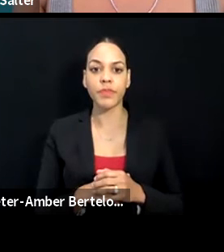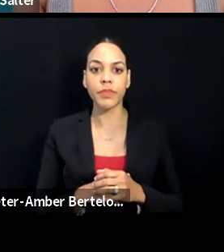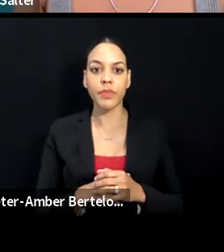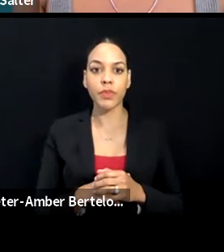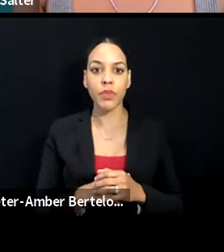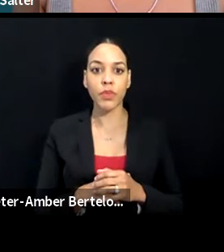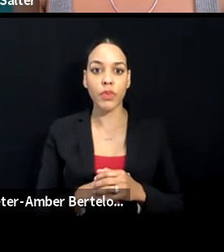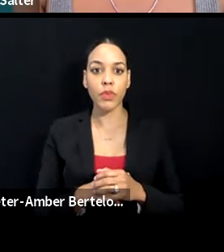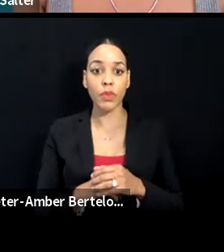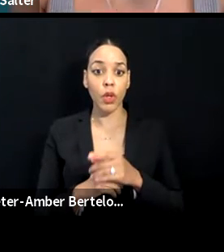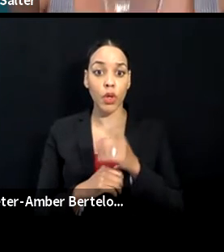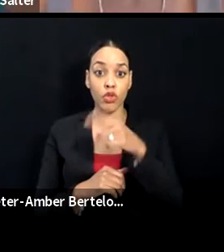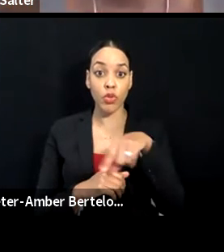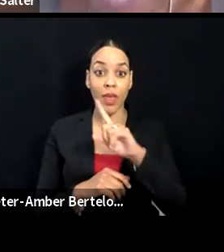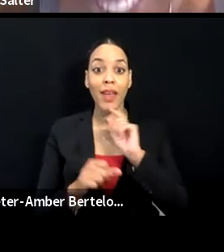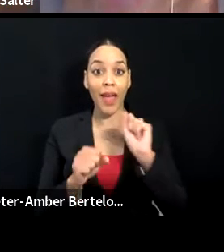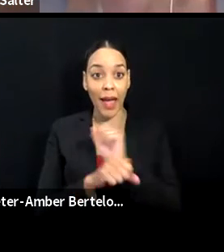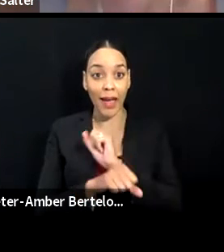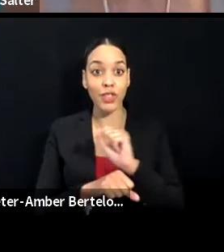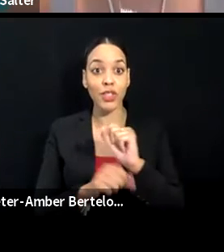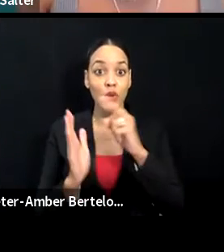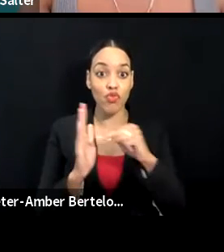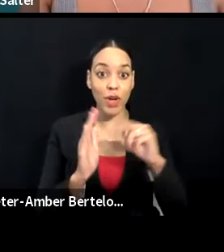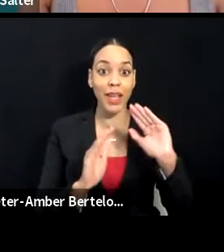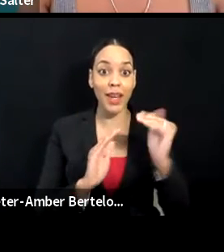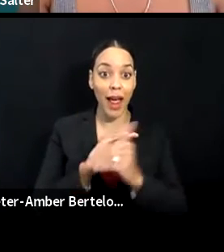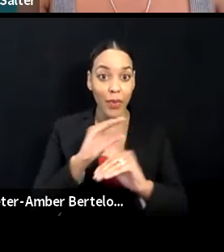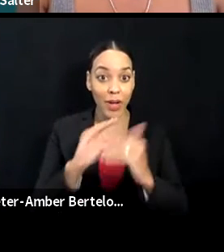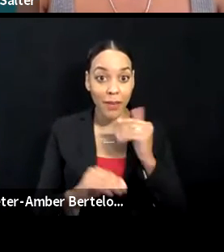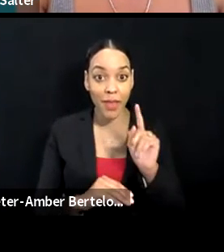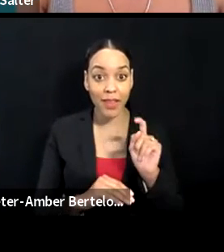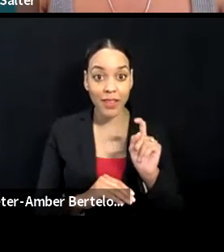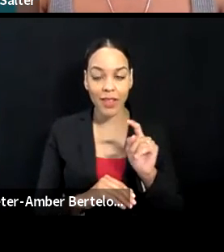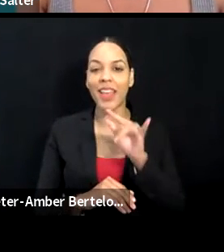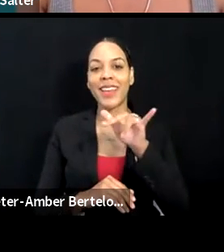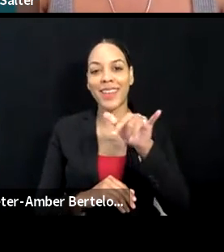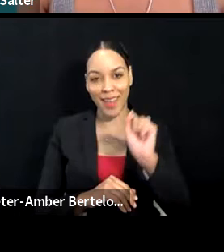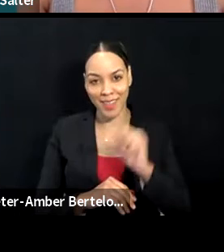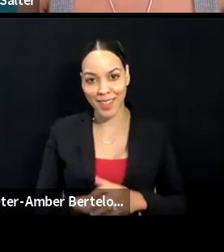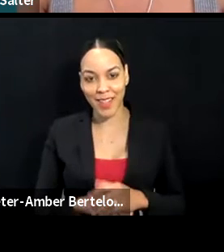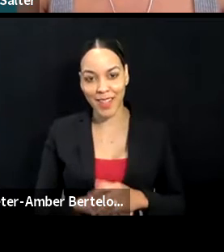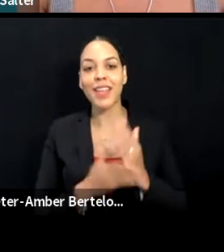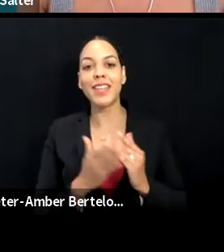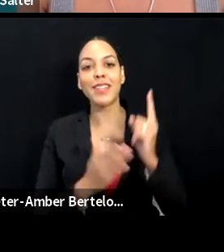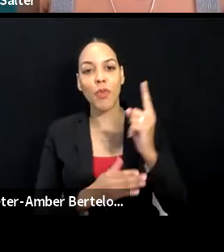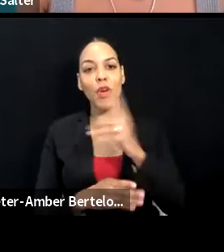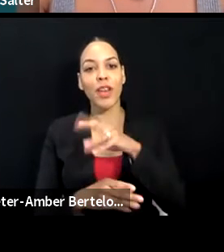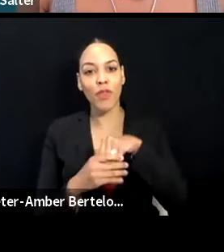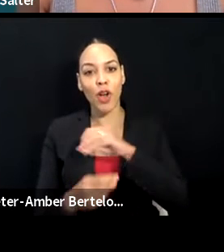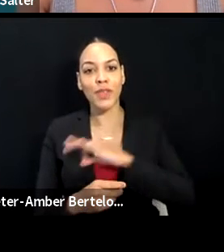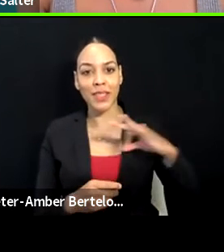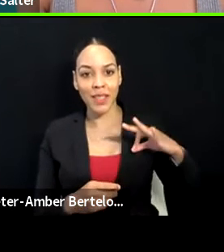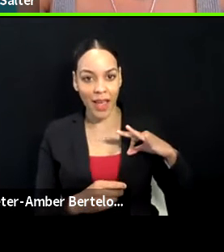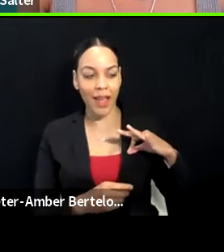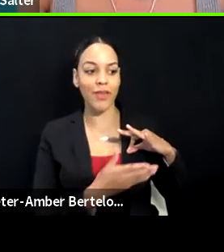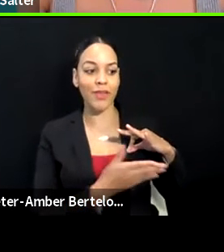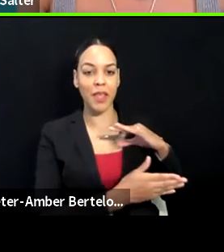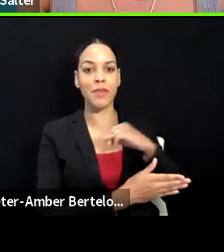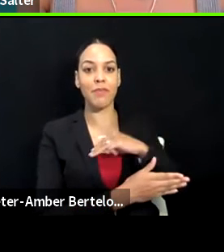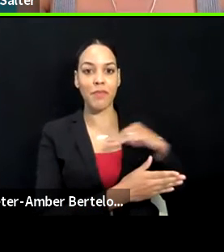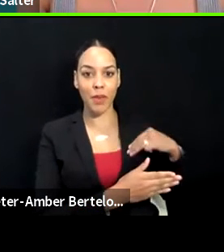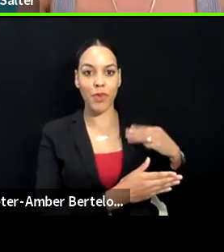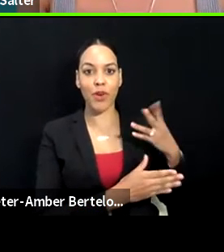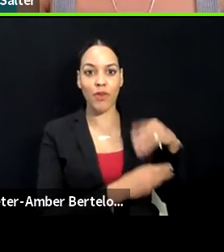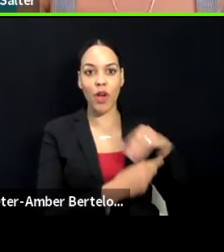our emails? Yes, they read the emails. Somebody on staff in a member of Congress's office reads